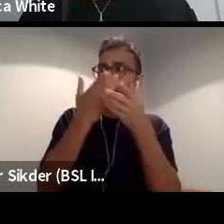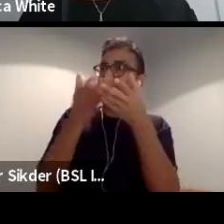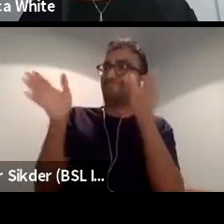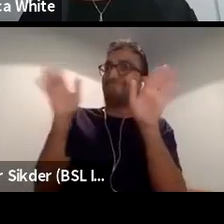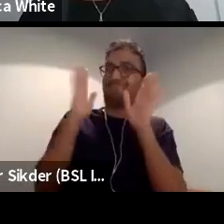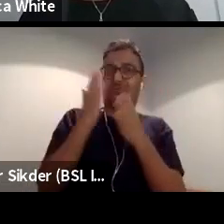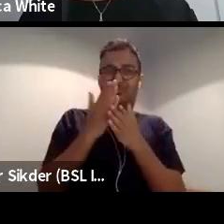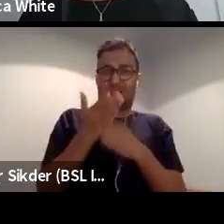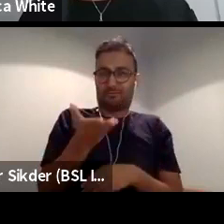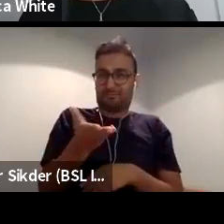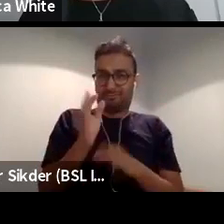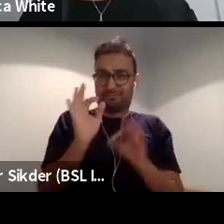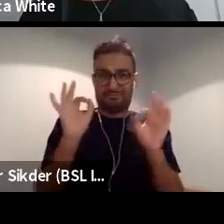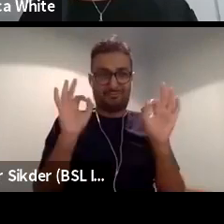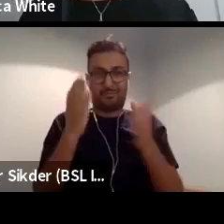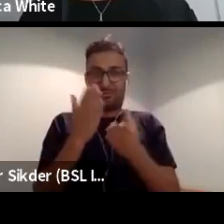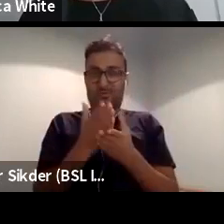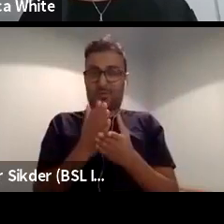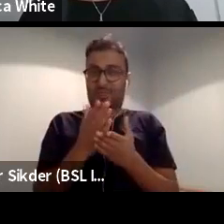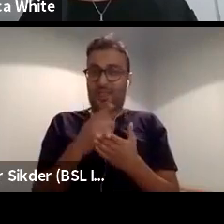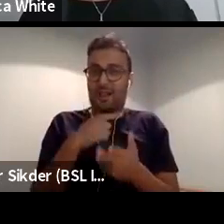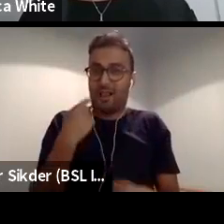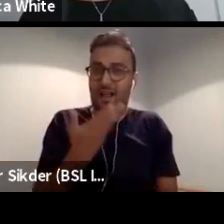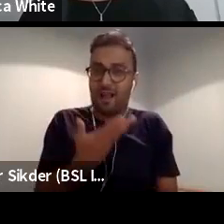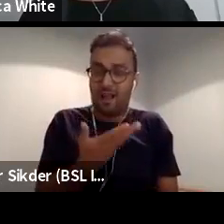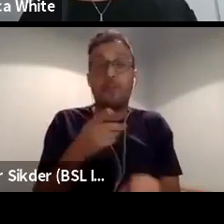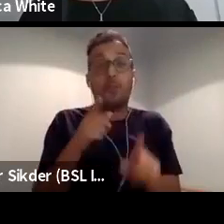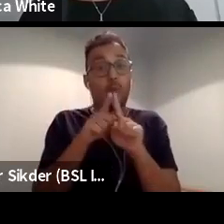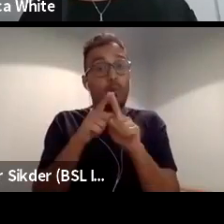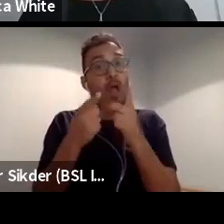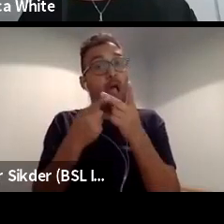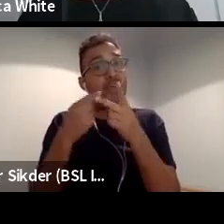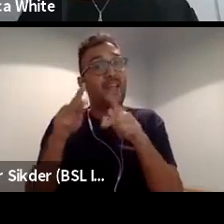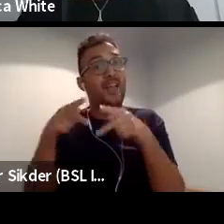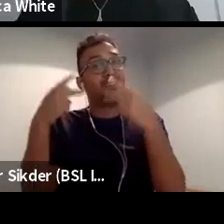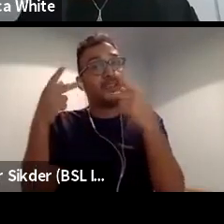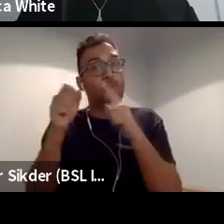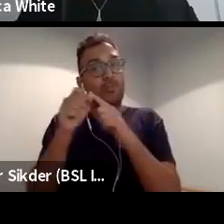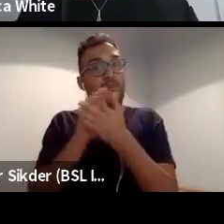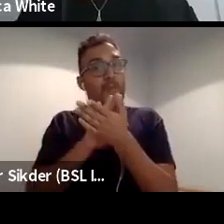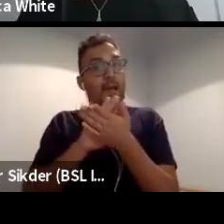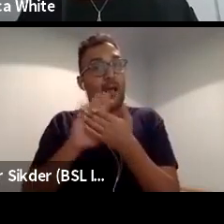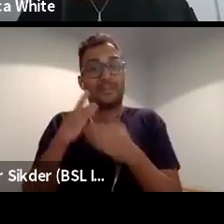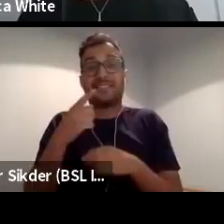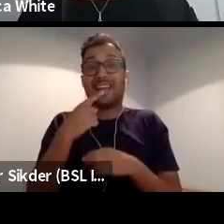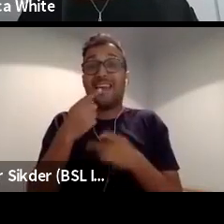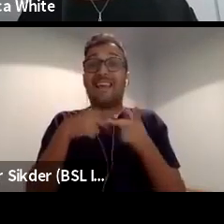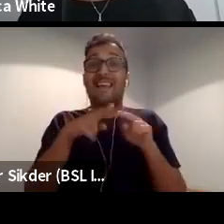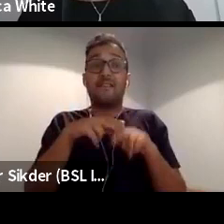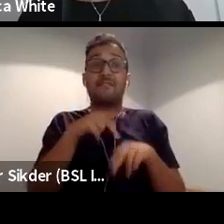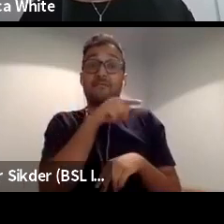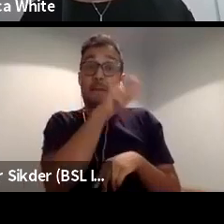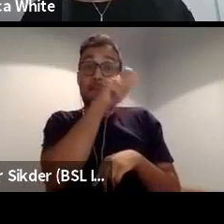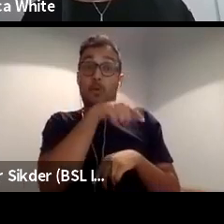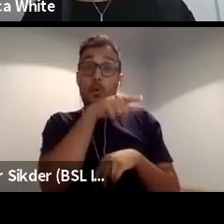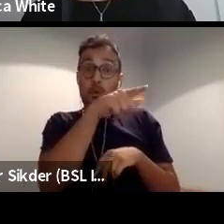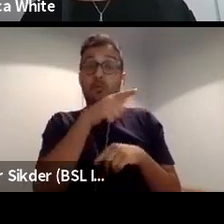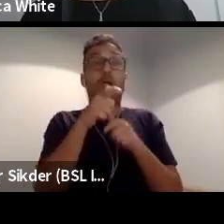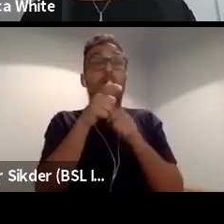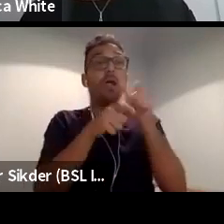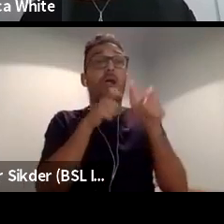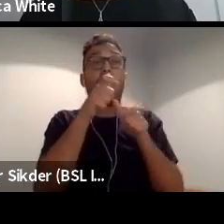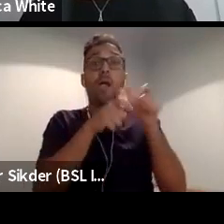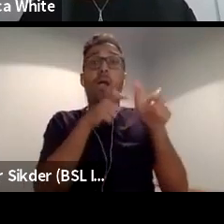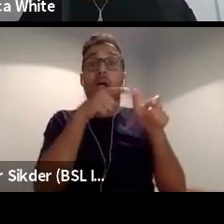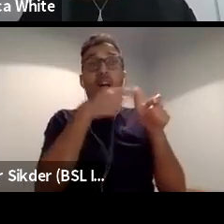another hadith, Prophet Muhammad, peace be upon him, also mentions, whoever relates something he thinks is a lie, then he too is one of the two liars.